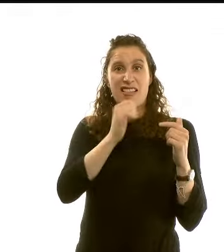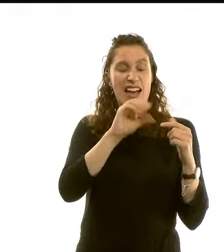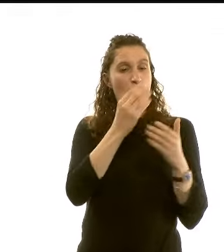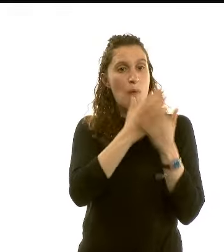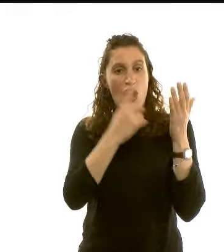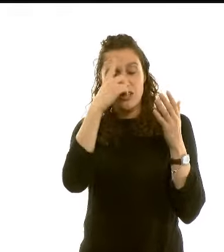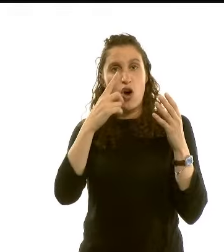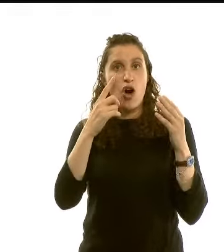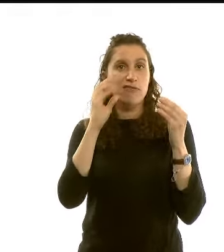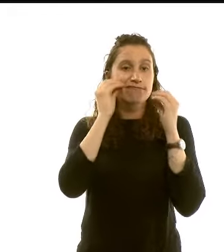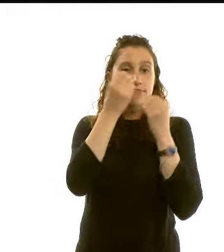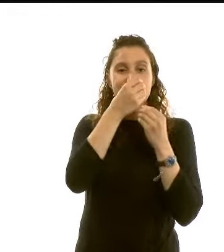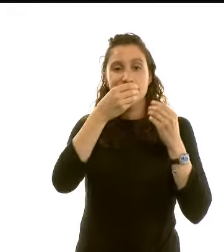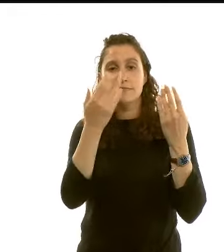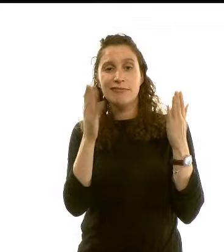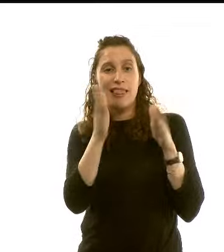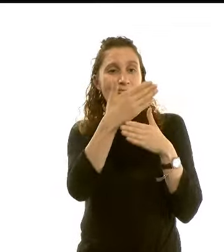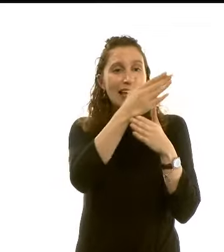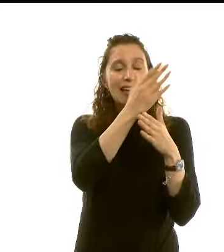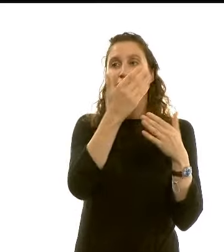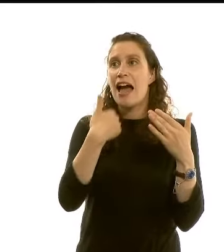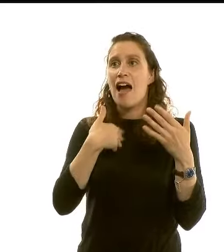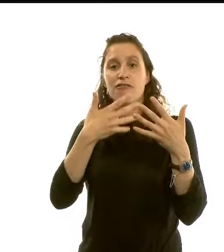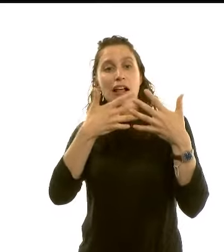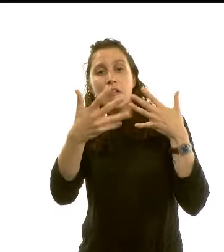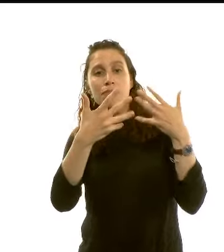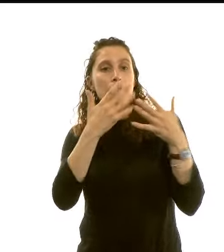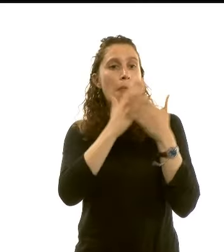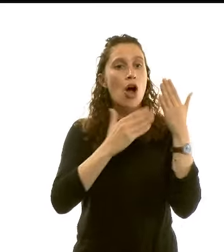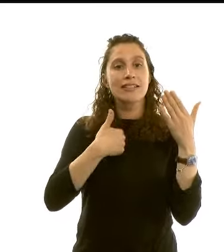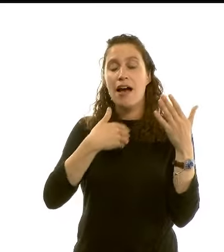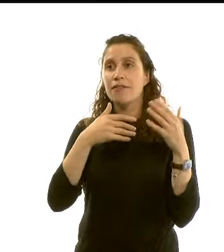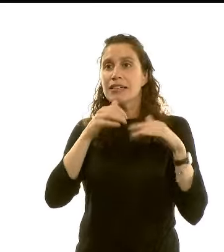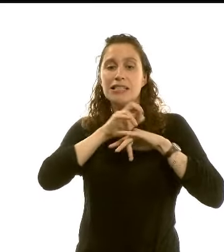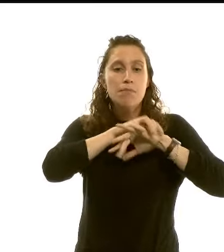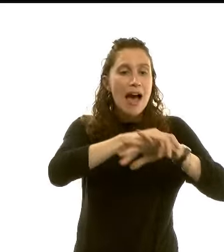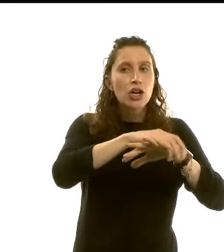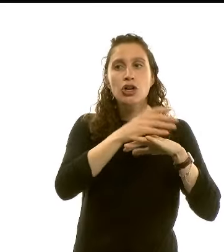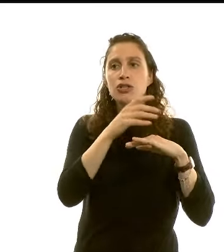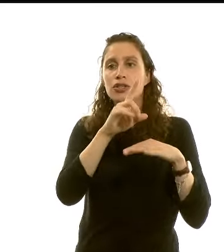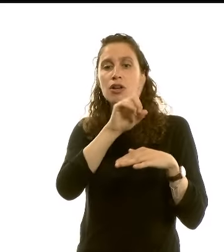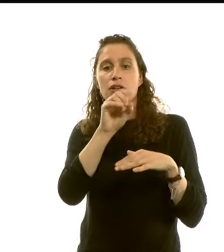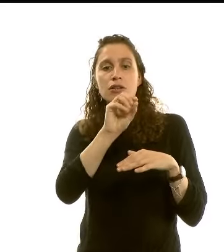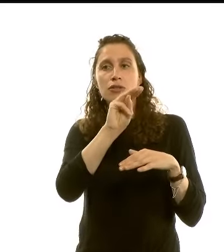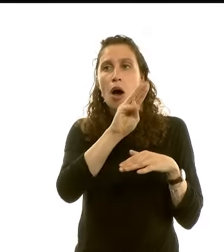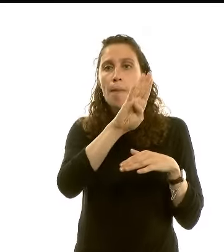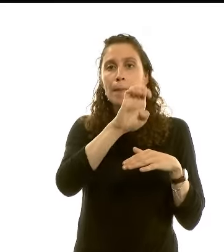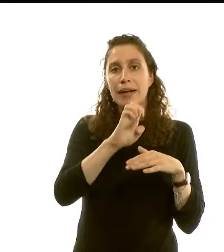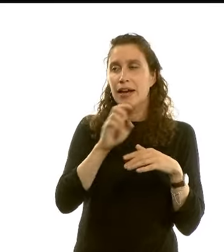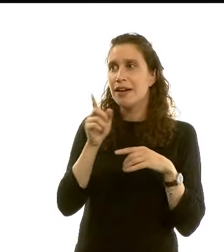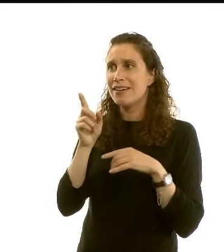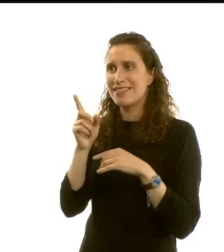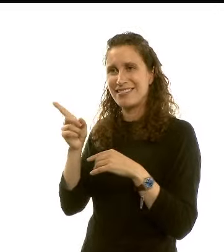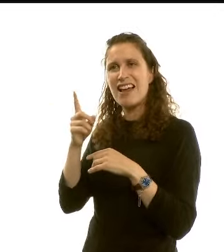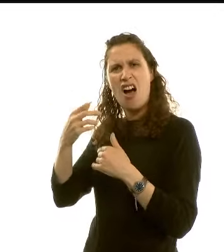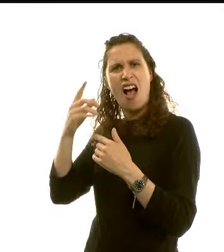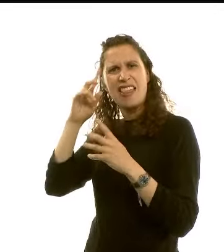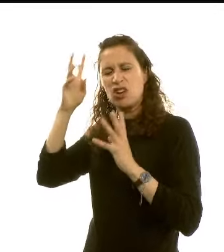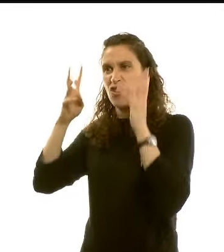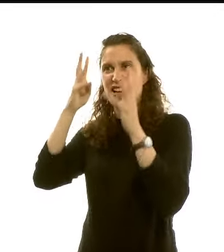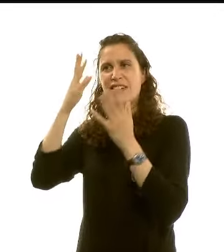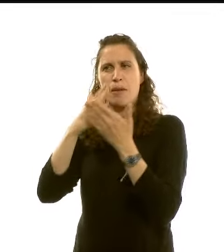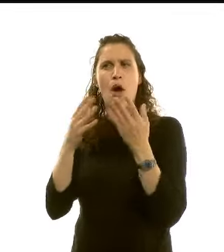if I want to make like a waterfall. I have spiders, I have zombies. Spiders would be perfect. And I think that's what's important, the creativity